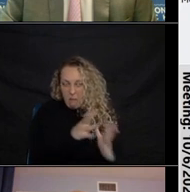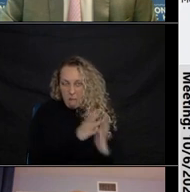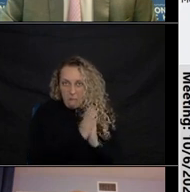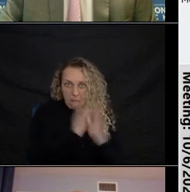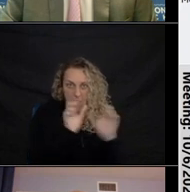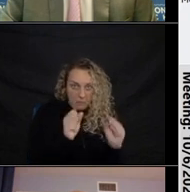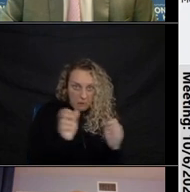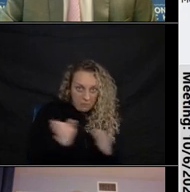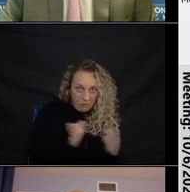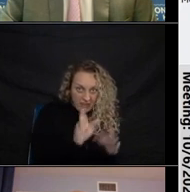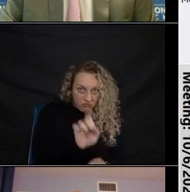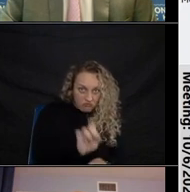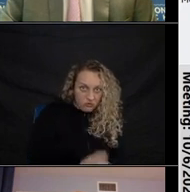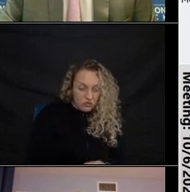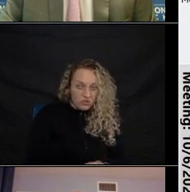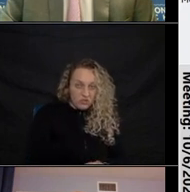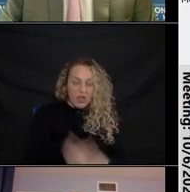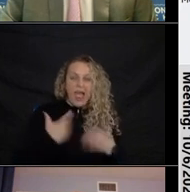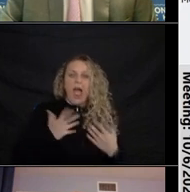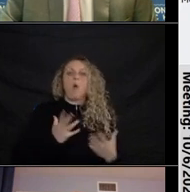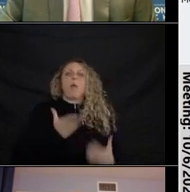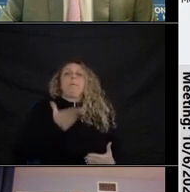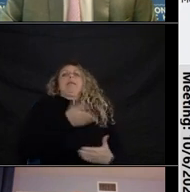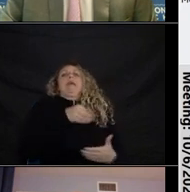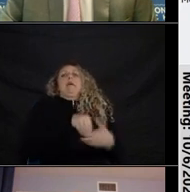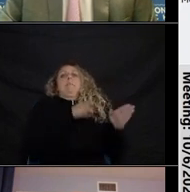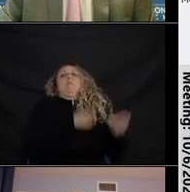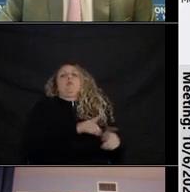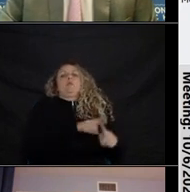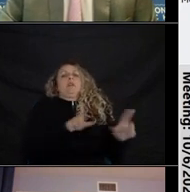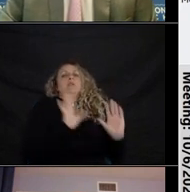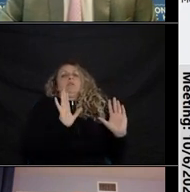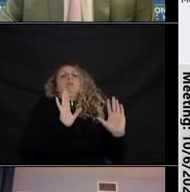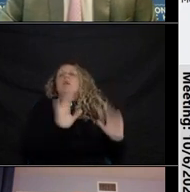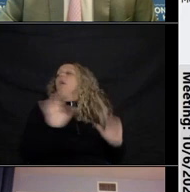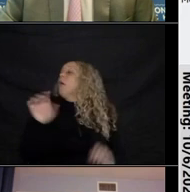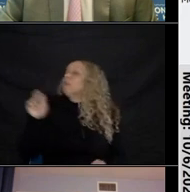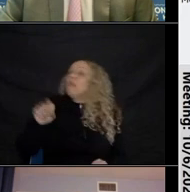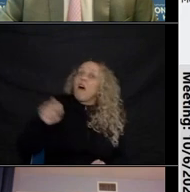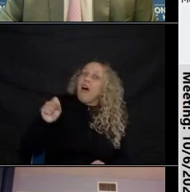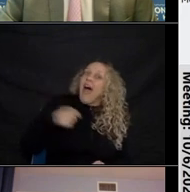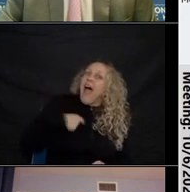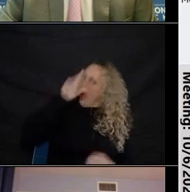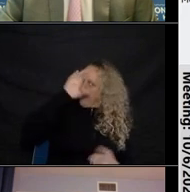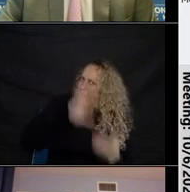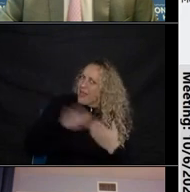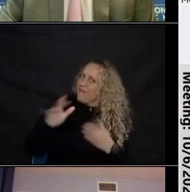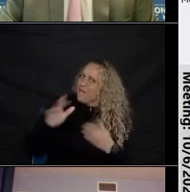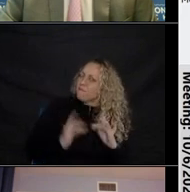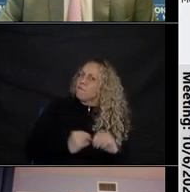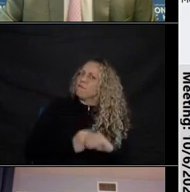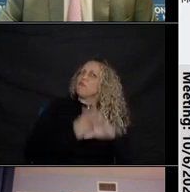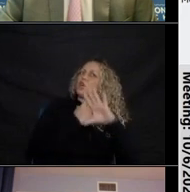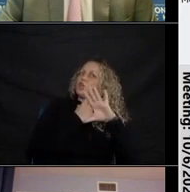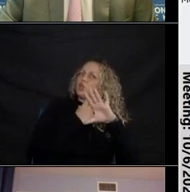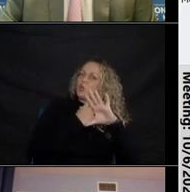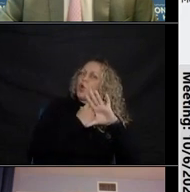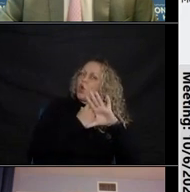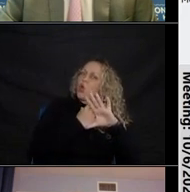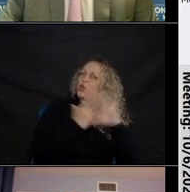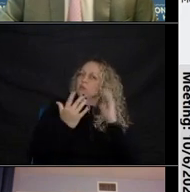can be arranged. I don't want to be there in person. Yes, but, I do believe a virtual presence is going